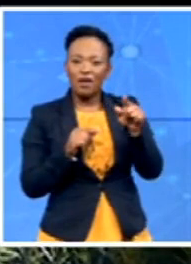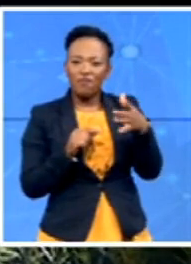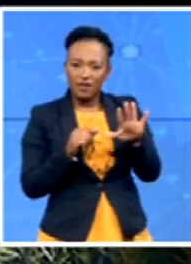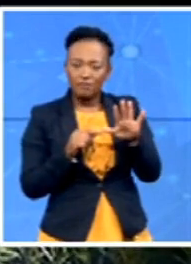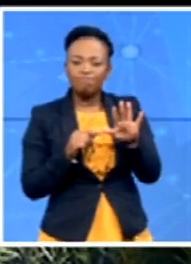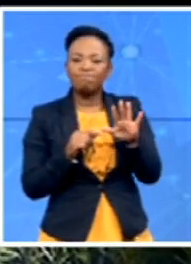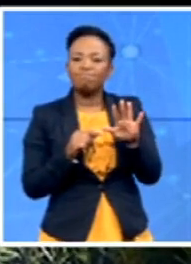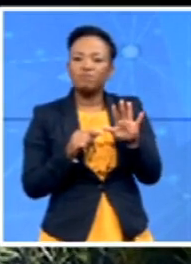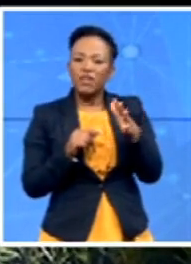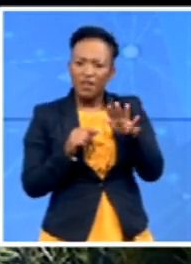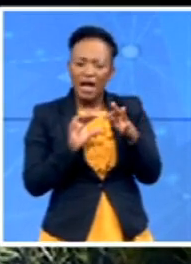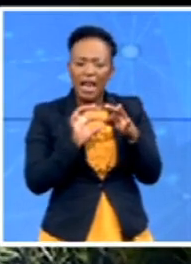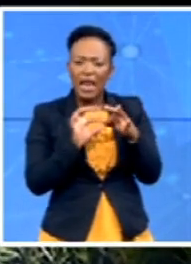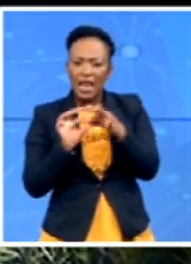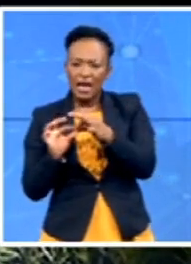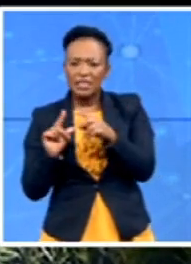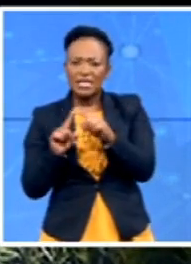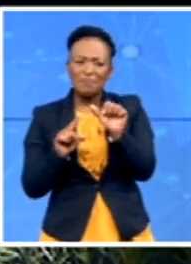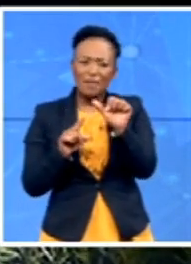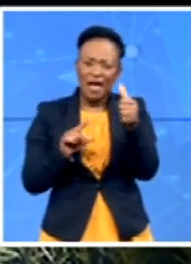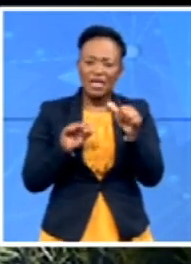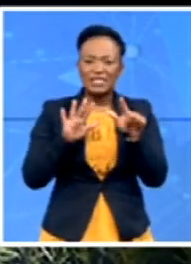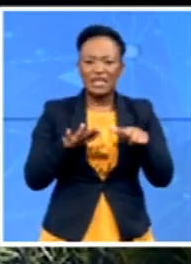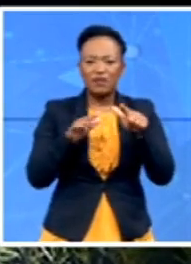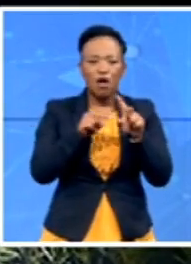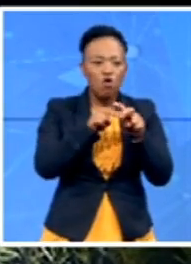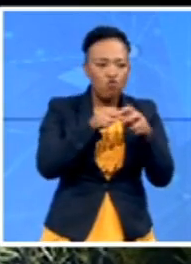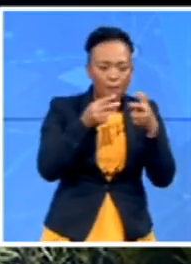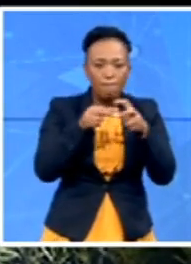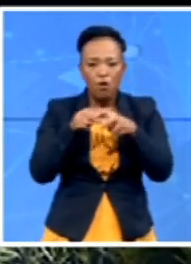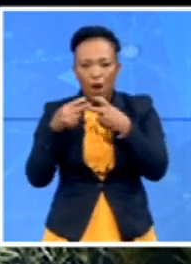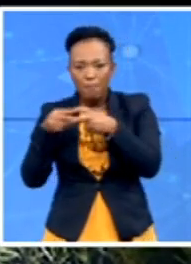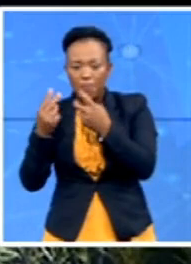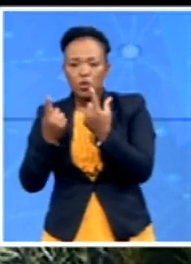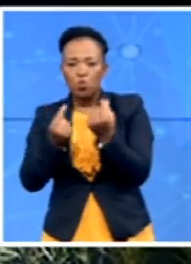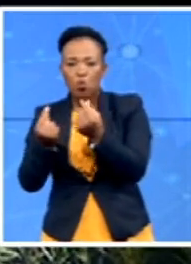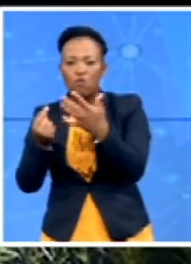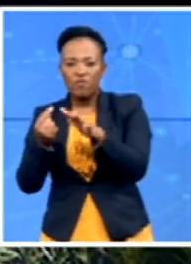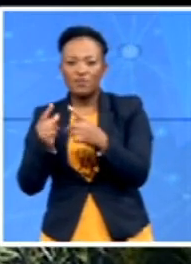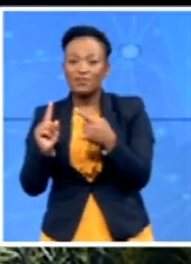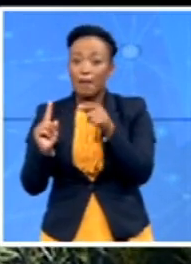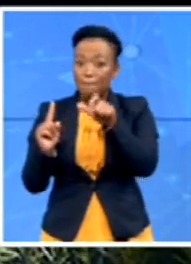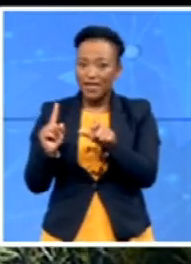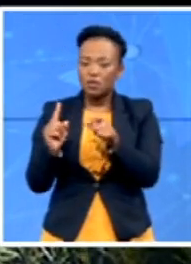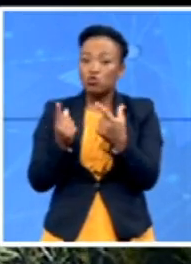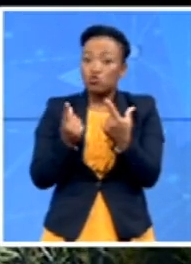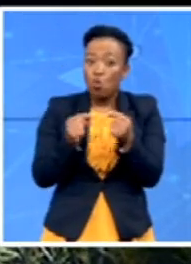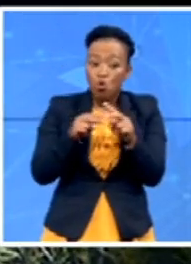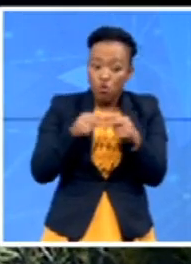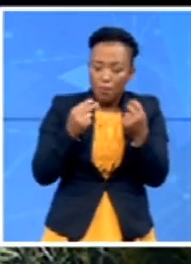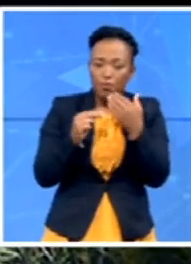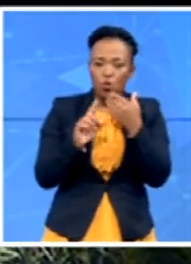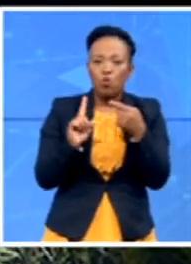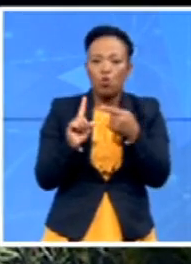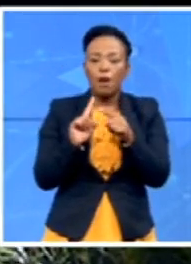with 17 more rape cases, all linked to one suspect whom we cannot name at this present